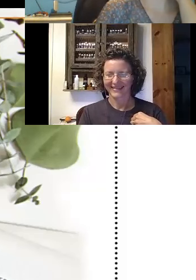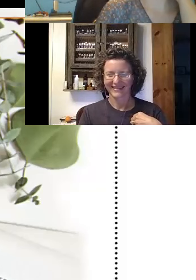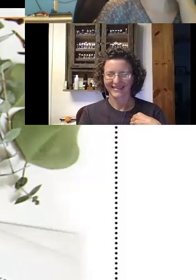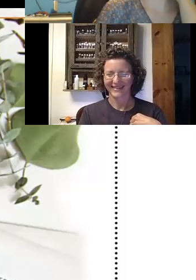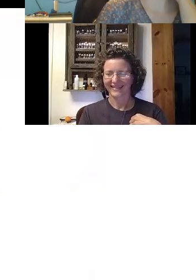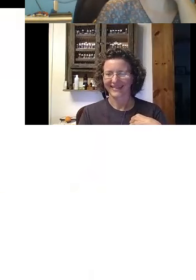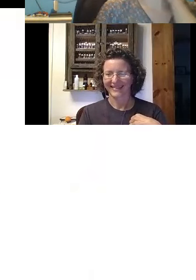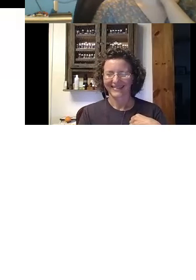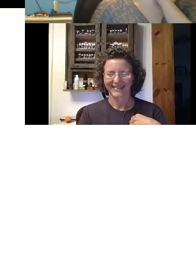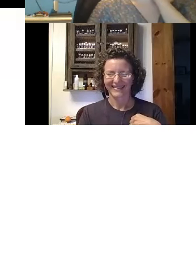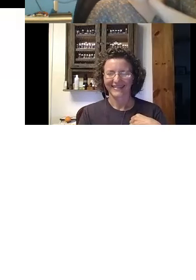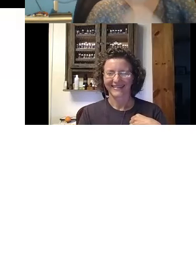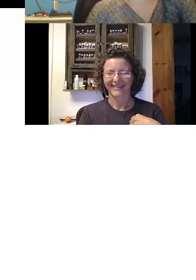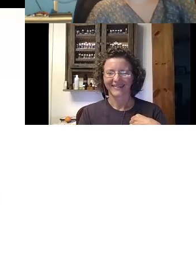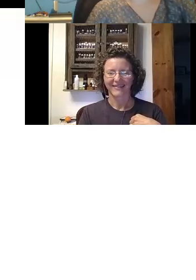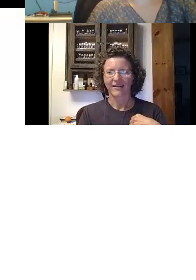class.